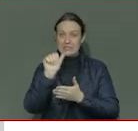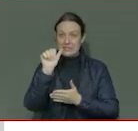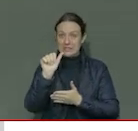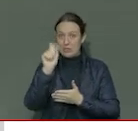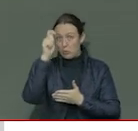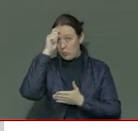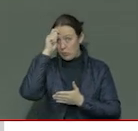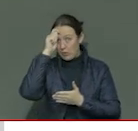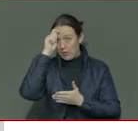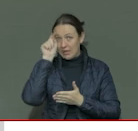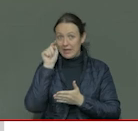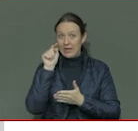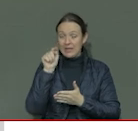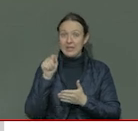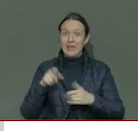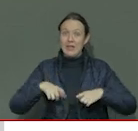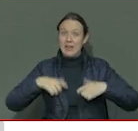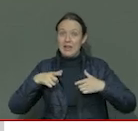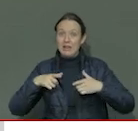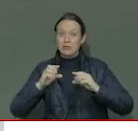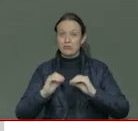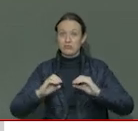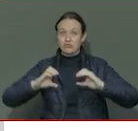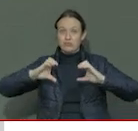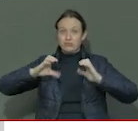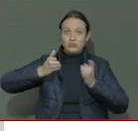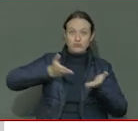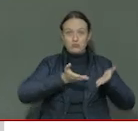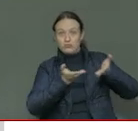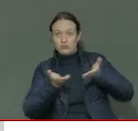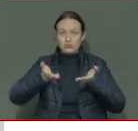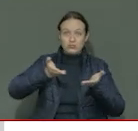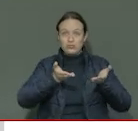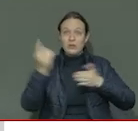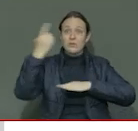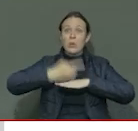who survives on a lifeboat for how many days?